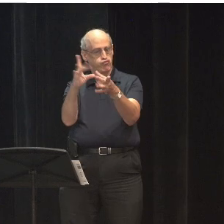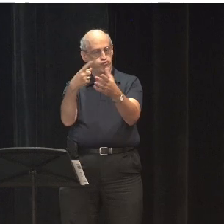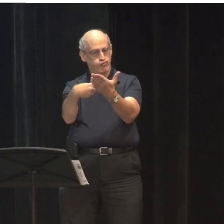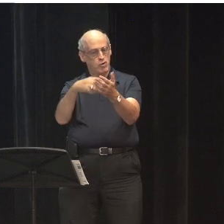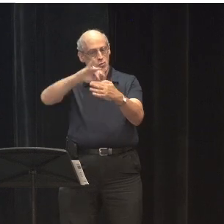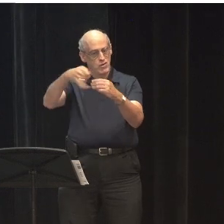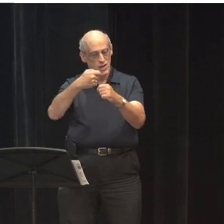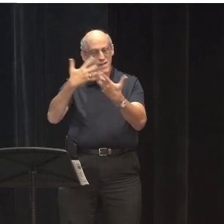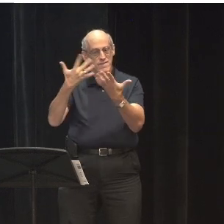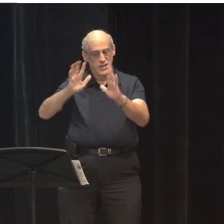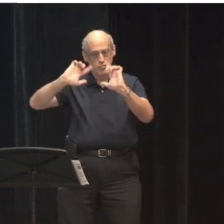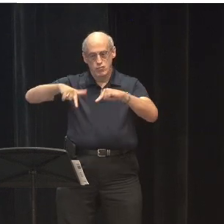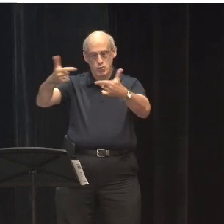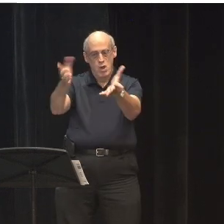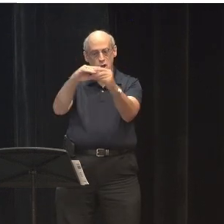up for public comment.